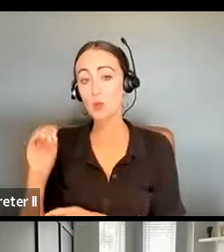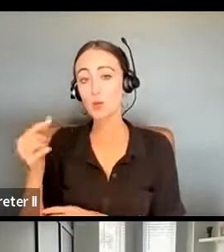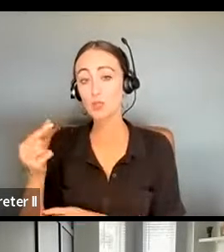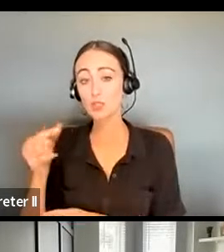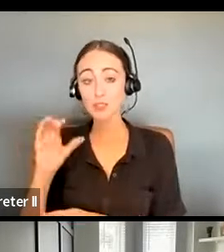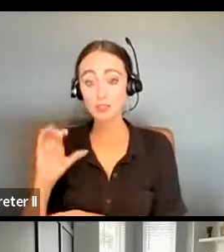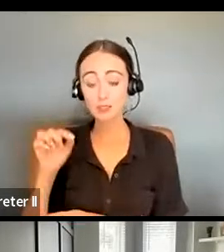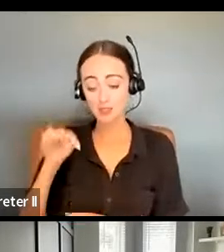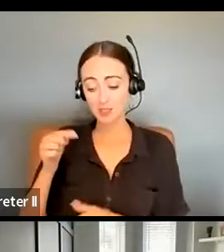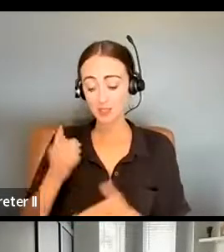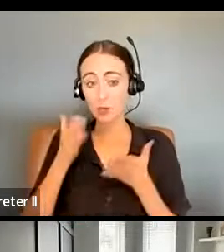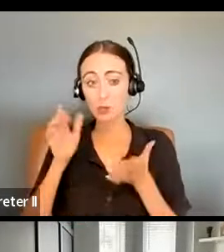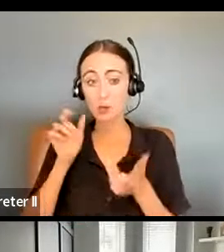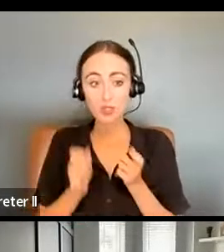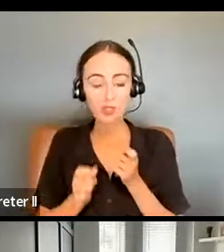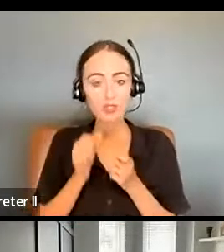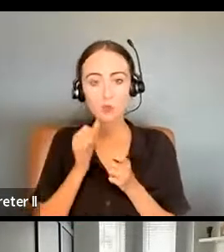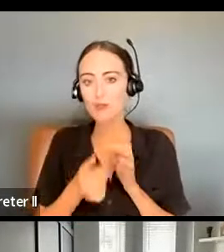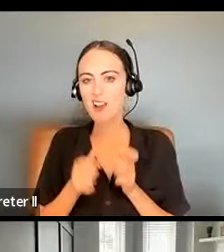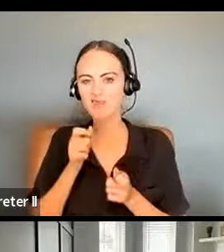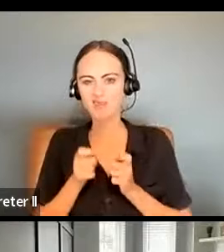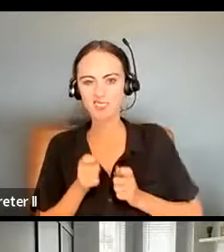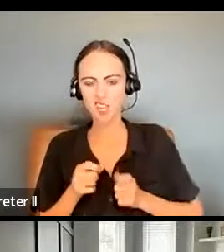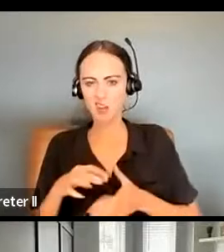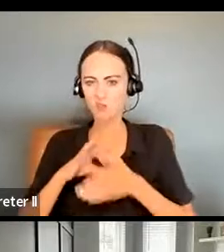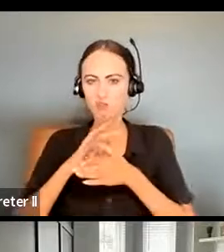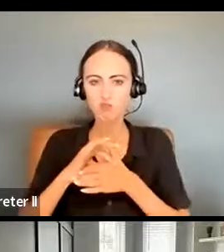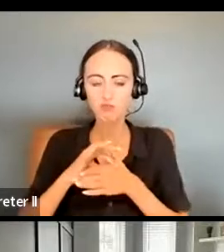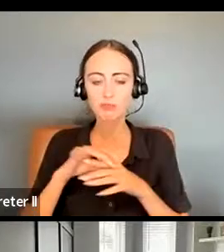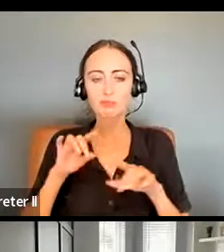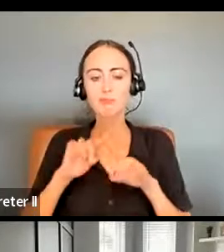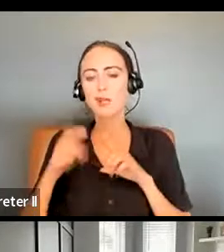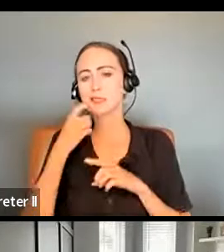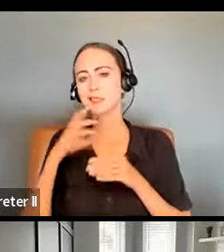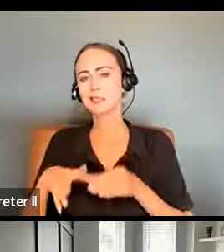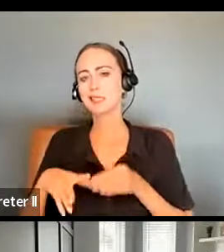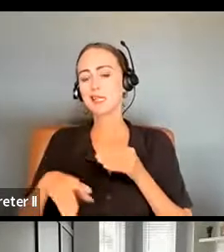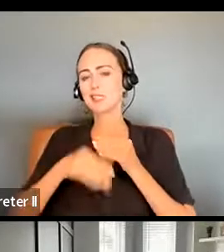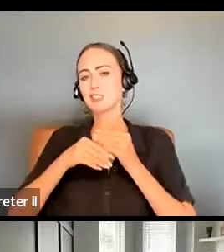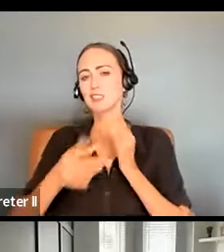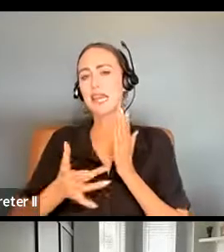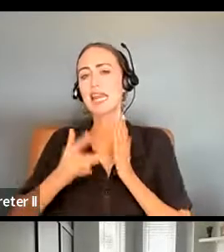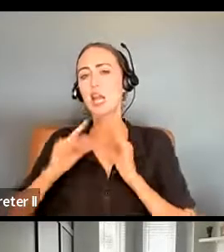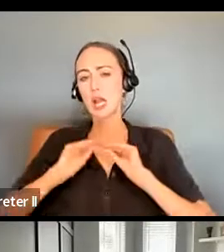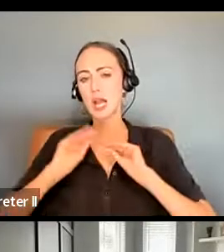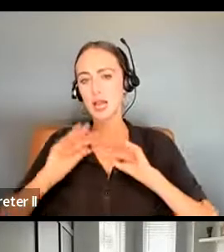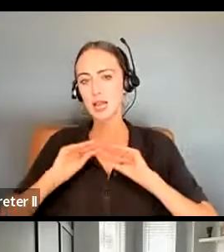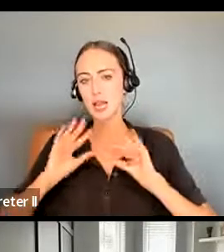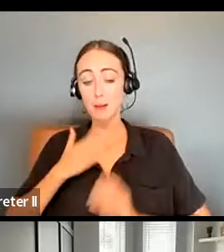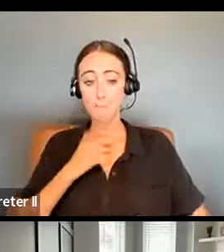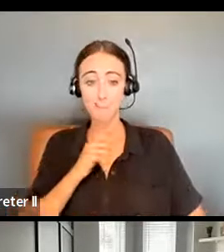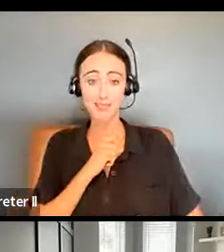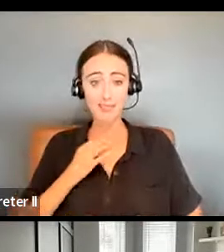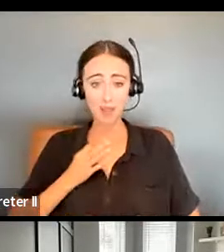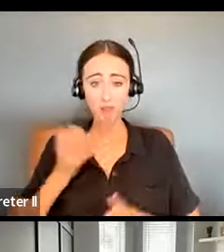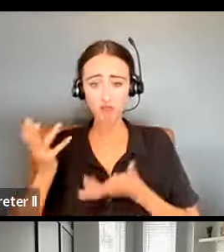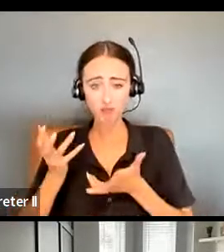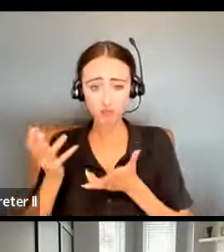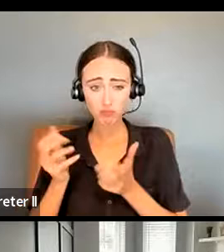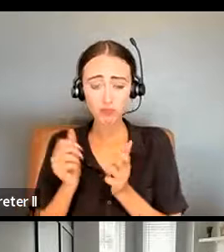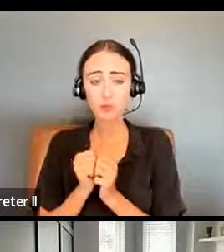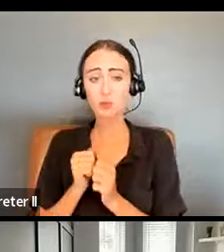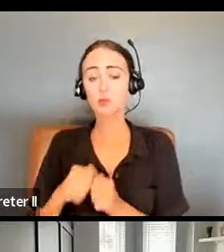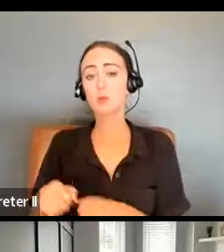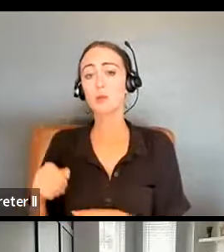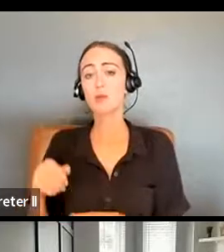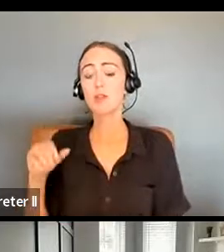of the proposed changes do not revise the substance of the legislation, but merely provide additional technical clarity. My staff also worked closely with the Office of